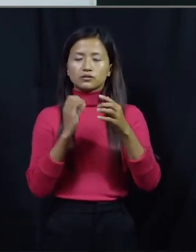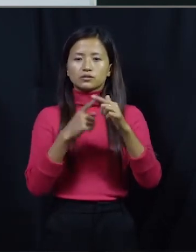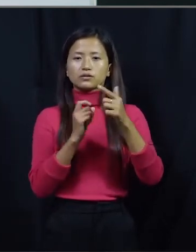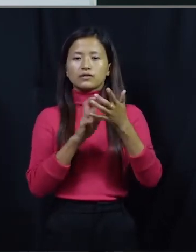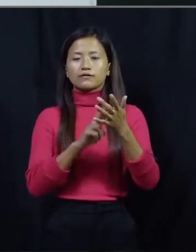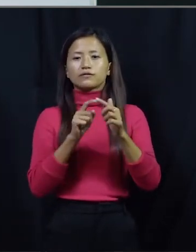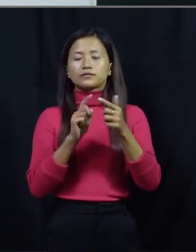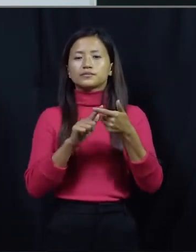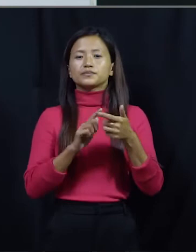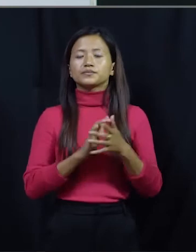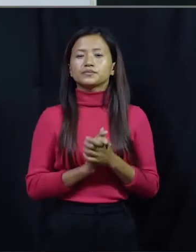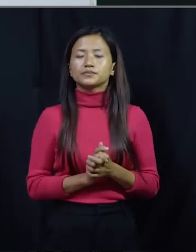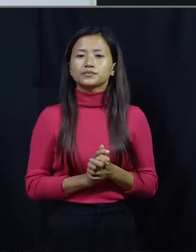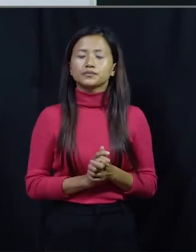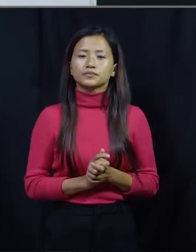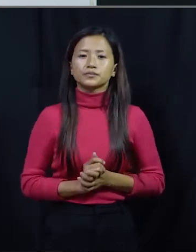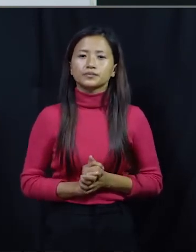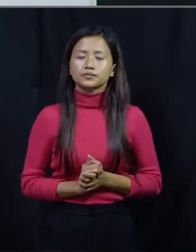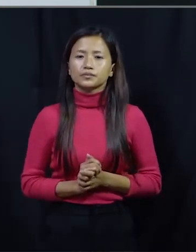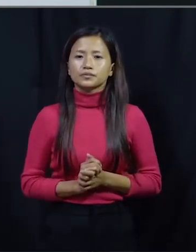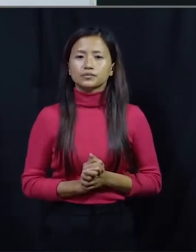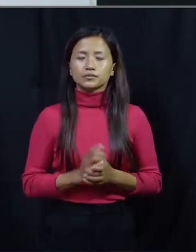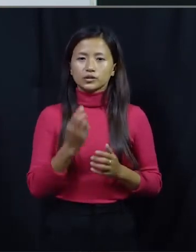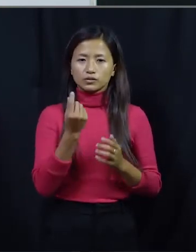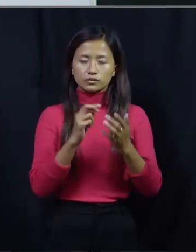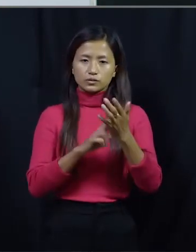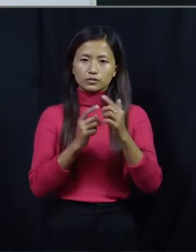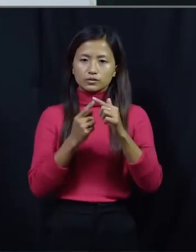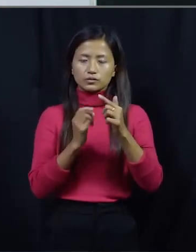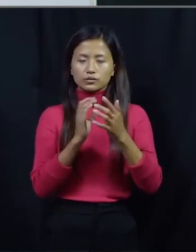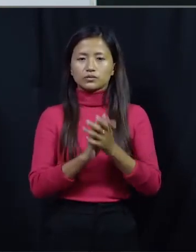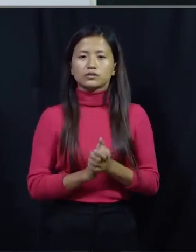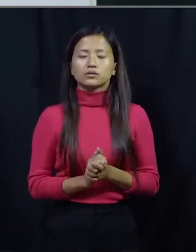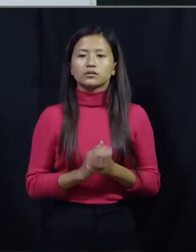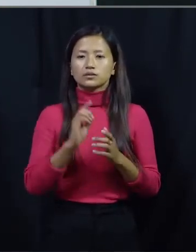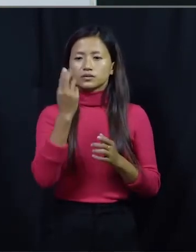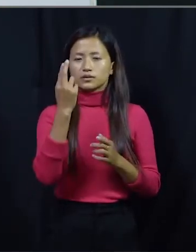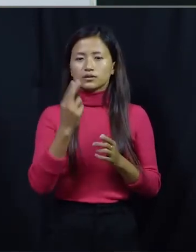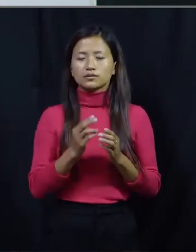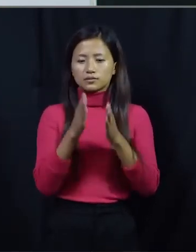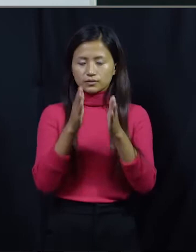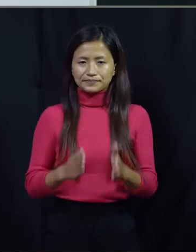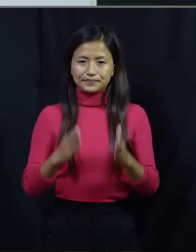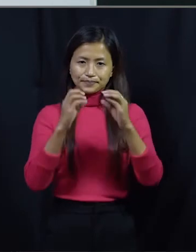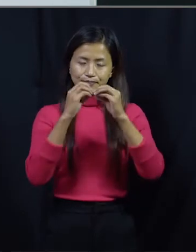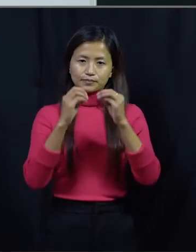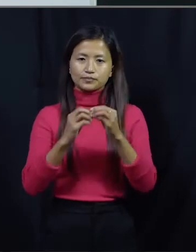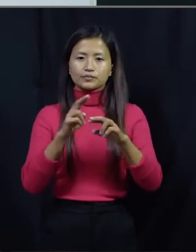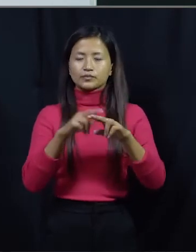Okay, so onto or surjective. For onto function only, we consider the second set B. Okay, a